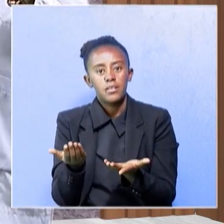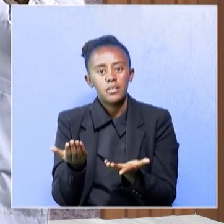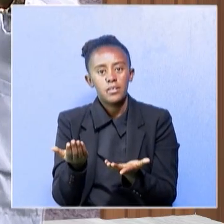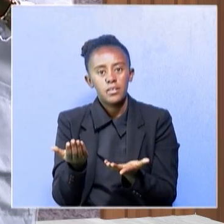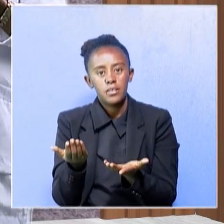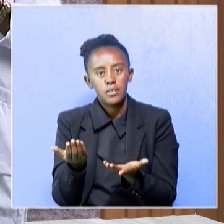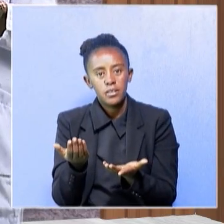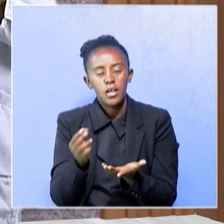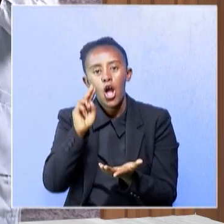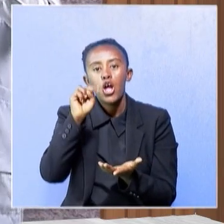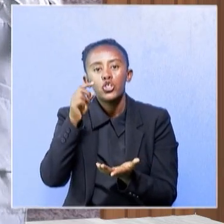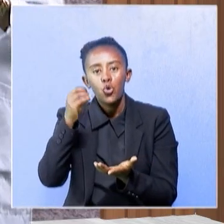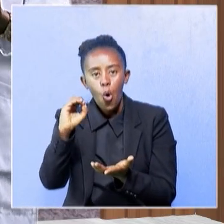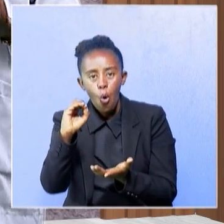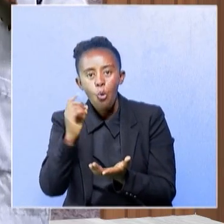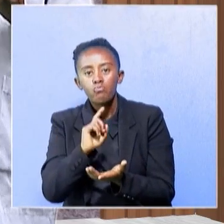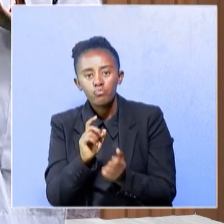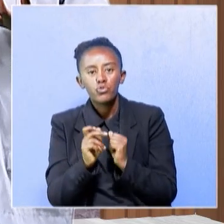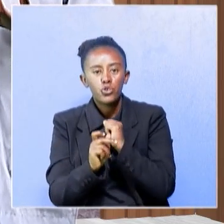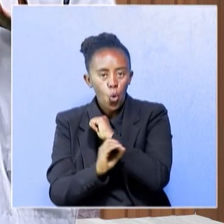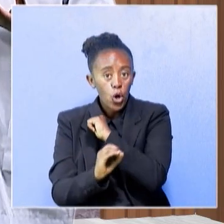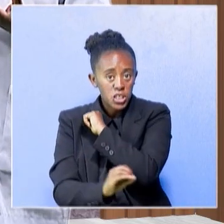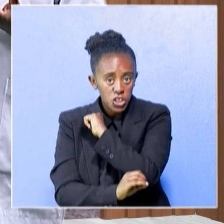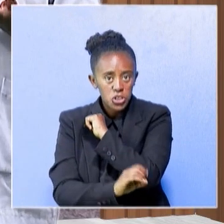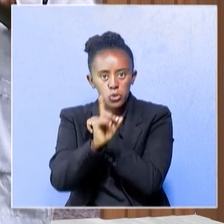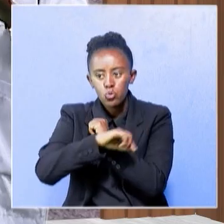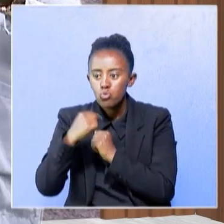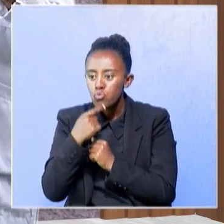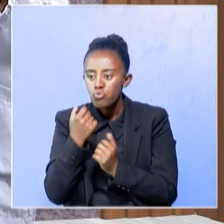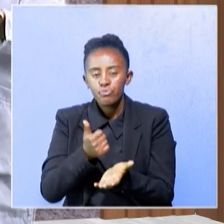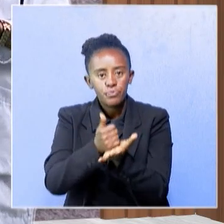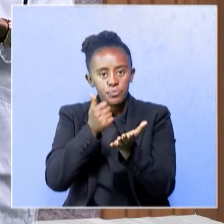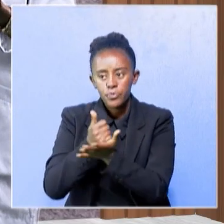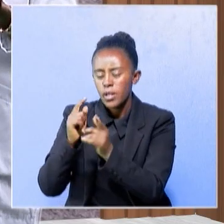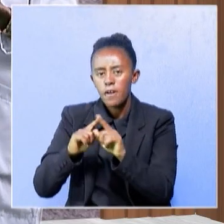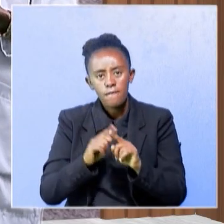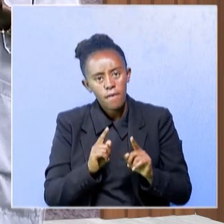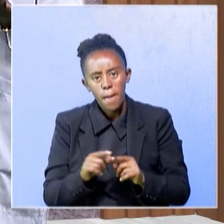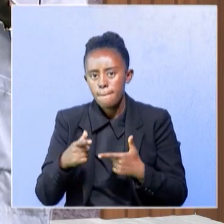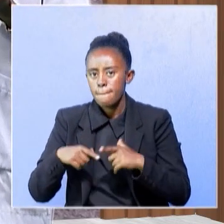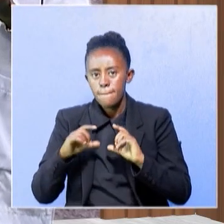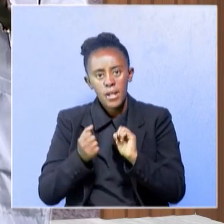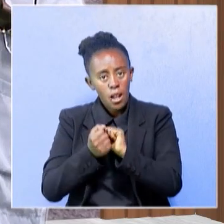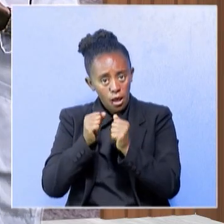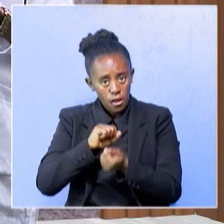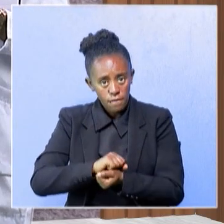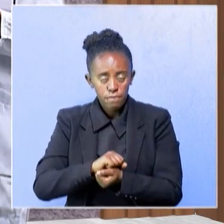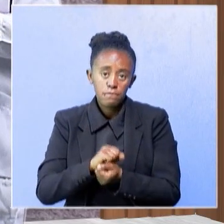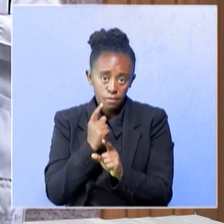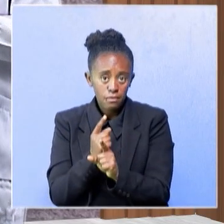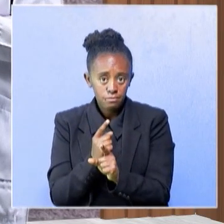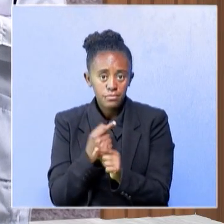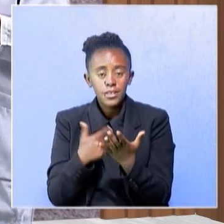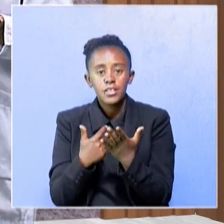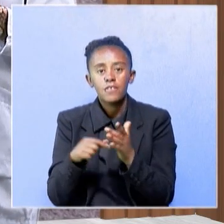the NGOs who are assisting the people in different contexts to change their life, right?